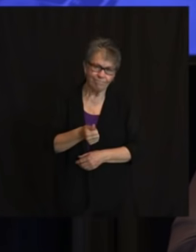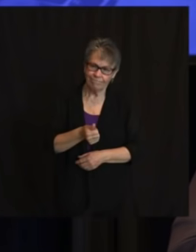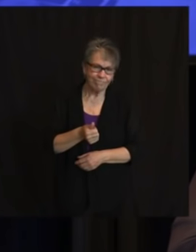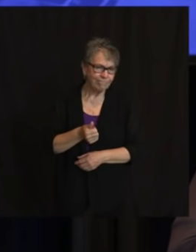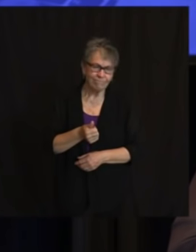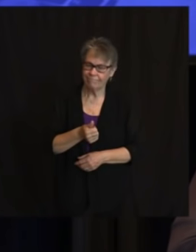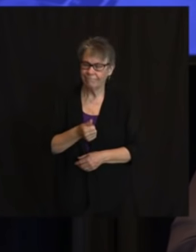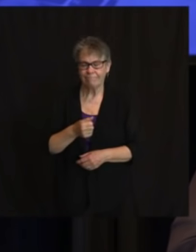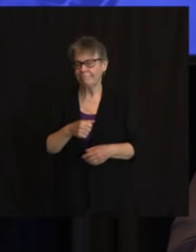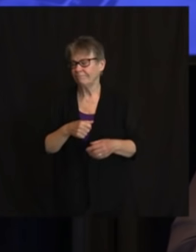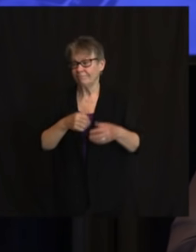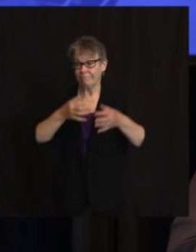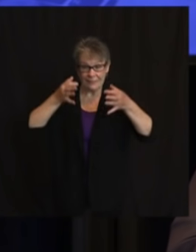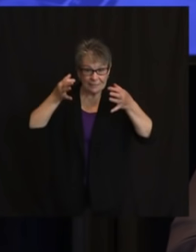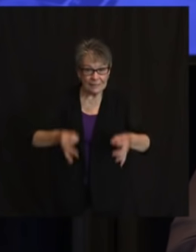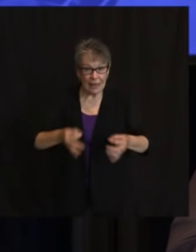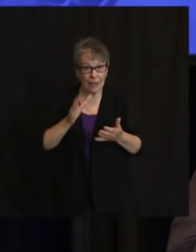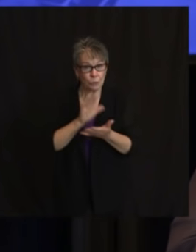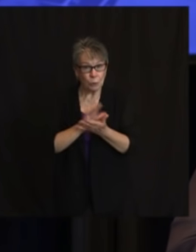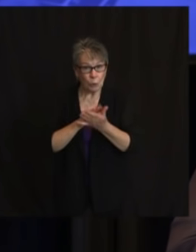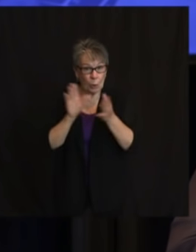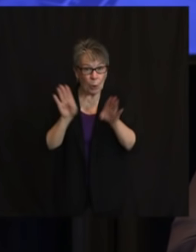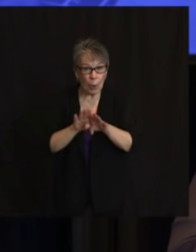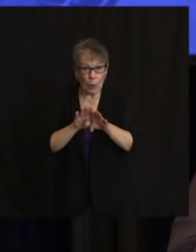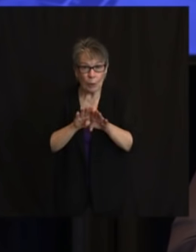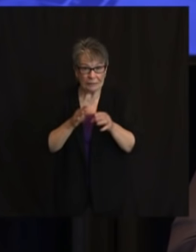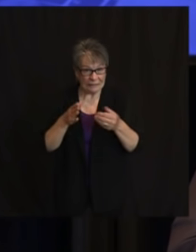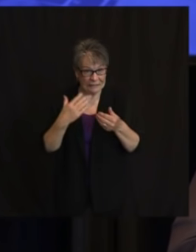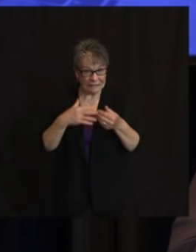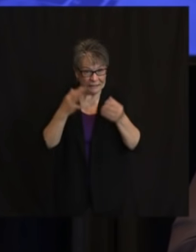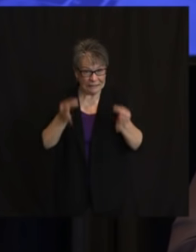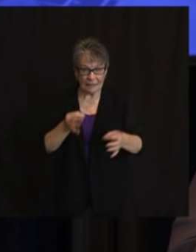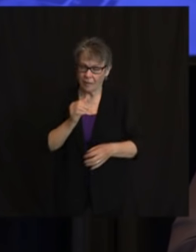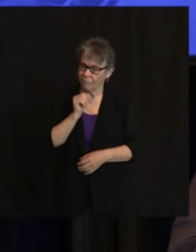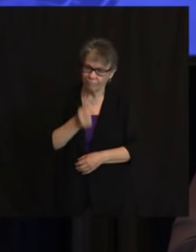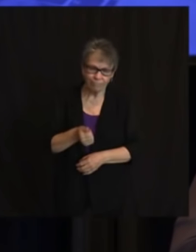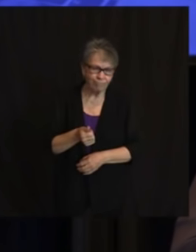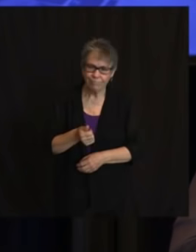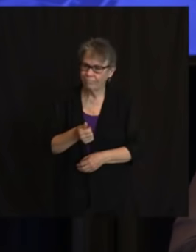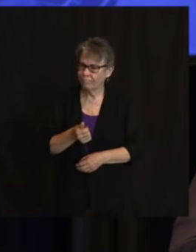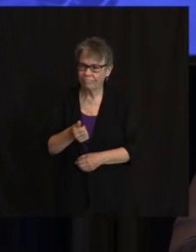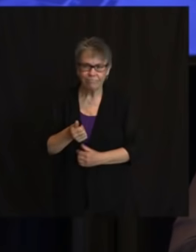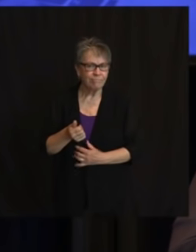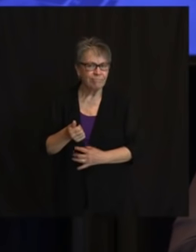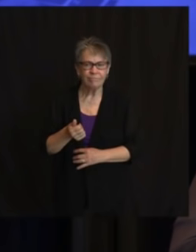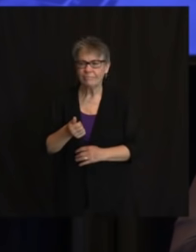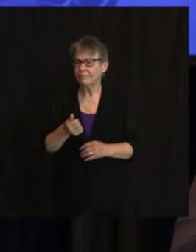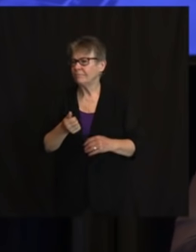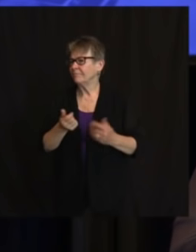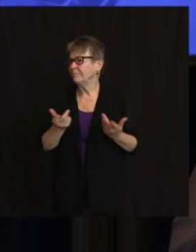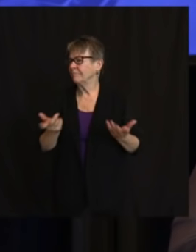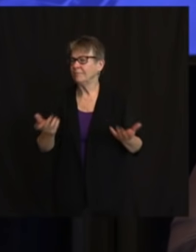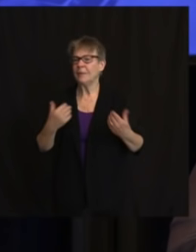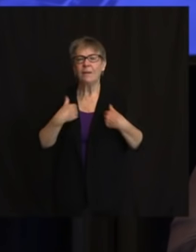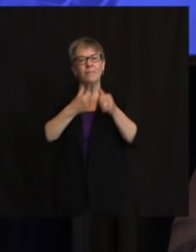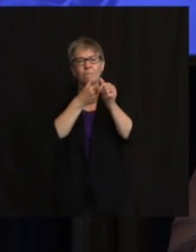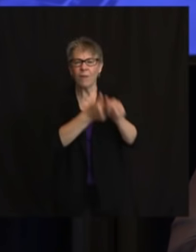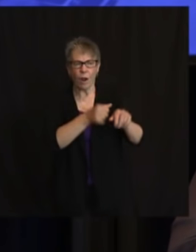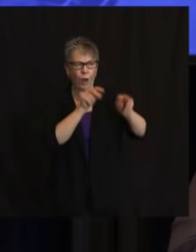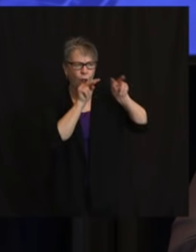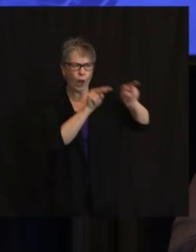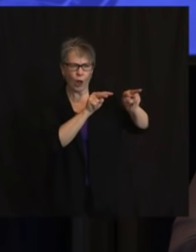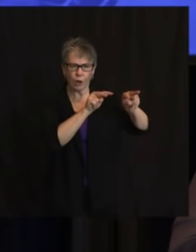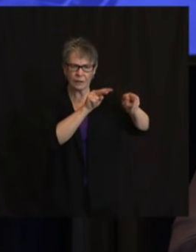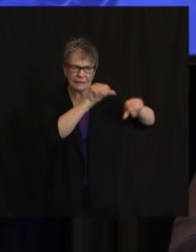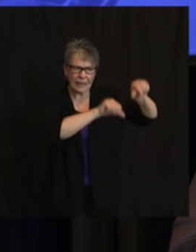us, we must be guided by science and the facts on the ground. I thank you, Governor, for prioritizing the health and safety of our students,